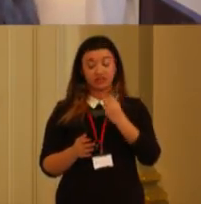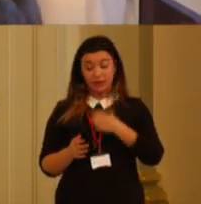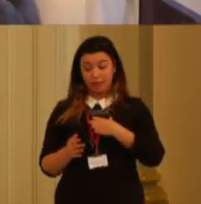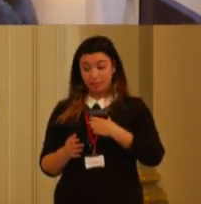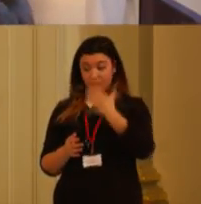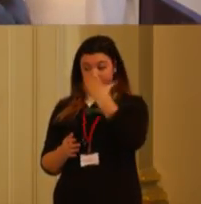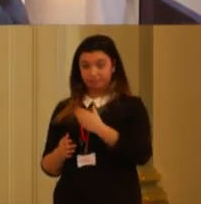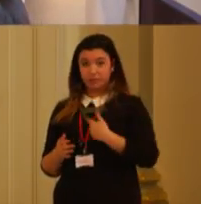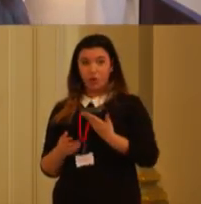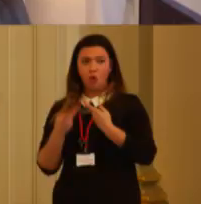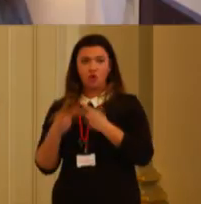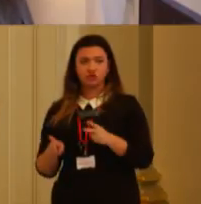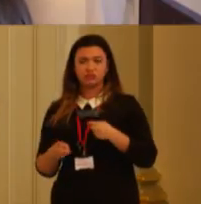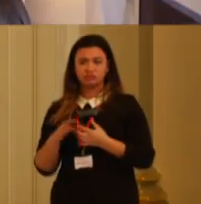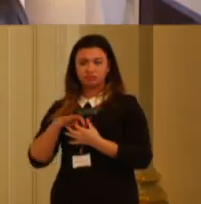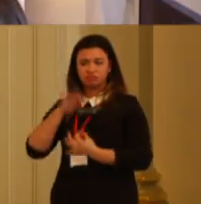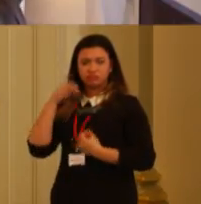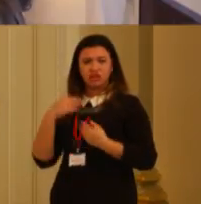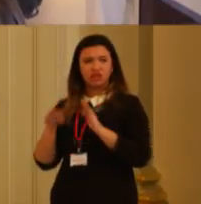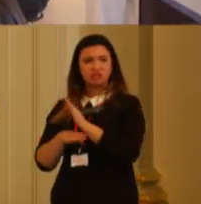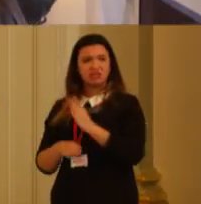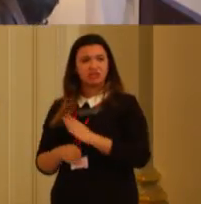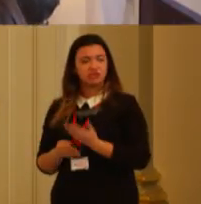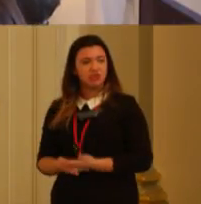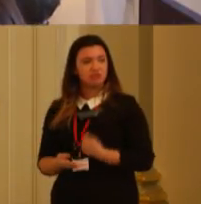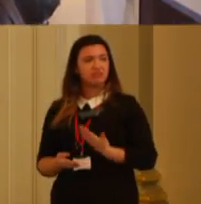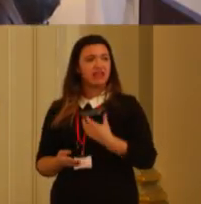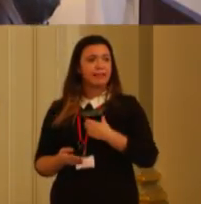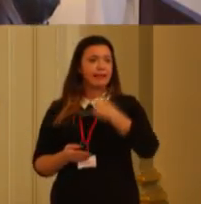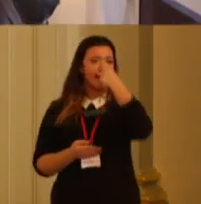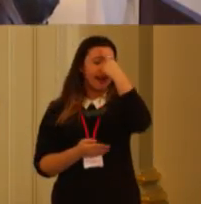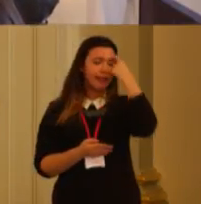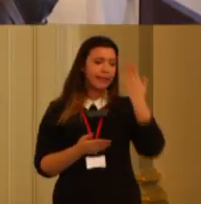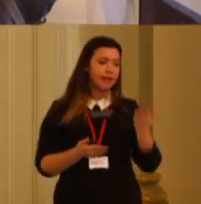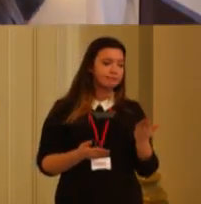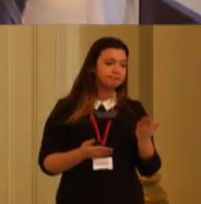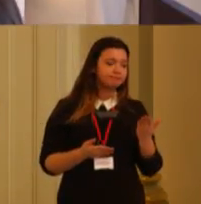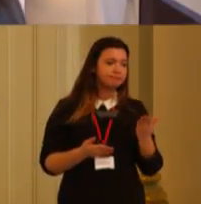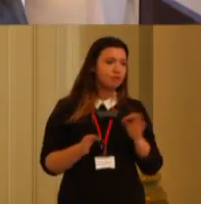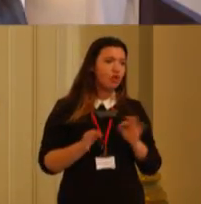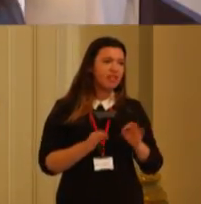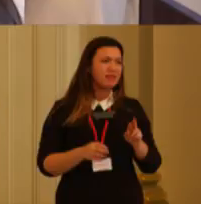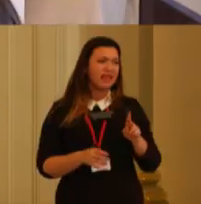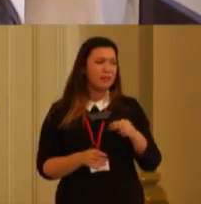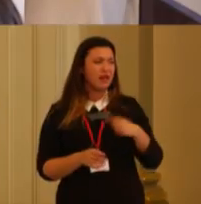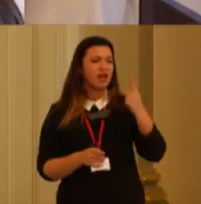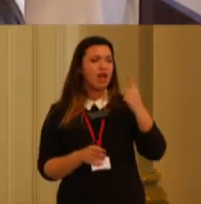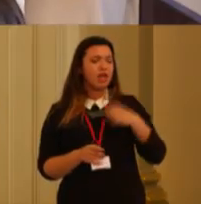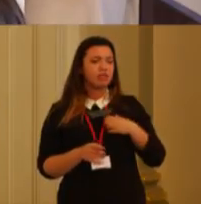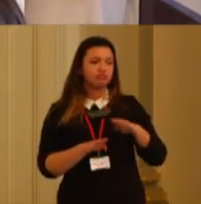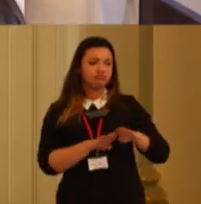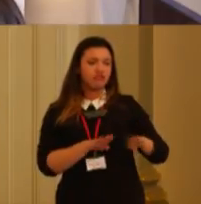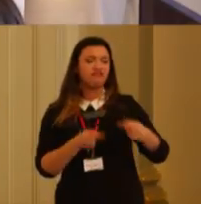them, and they have a plan for them. And young people have also a plan for themselves